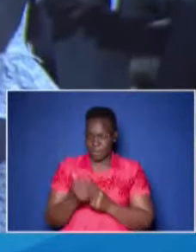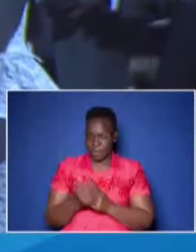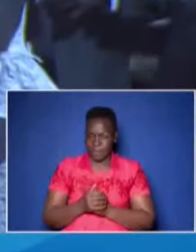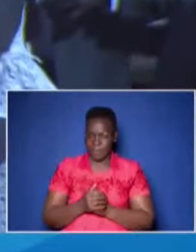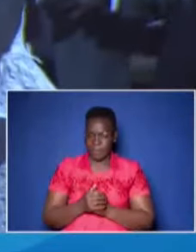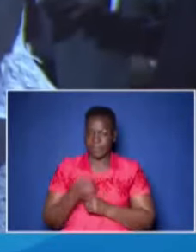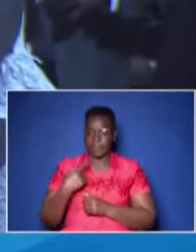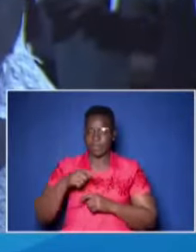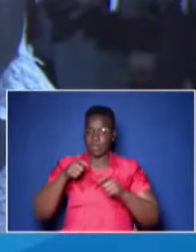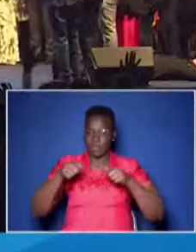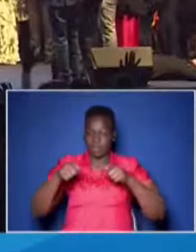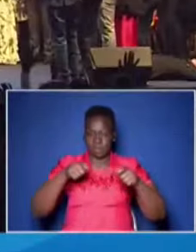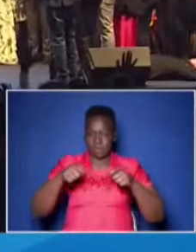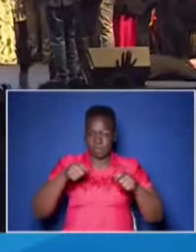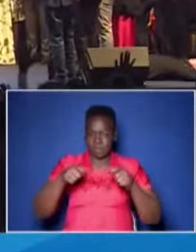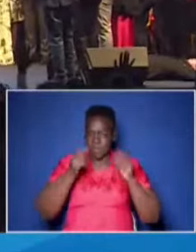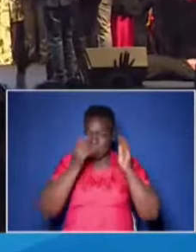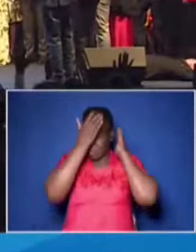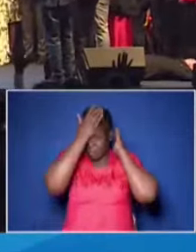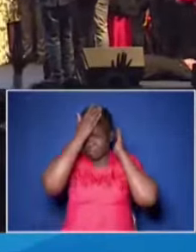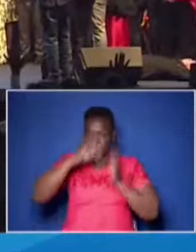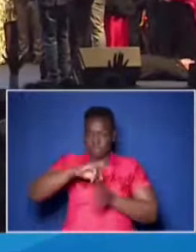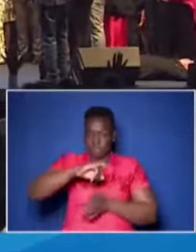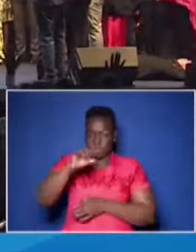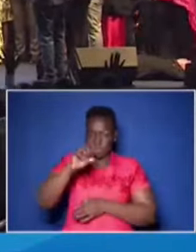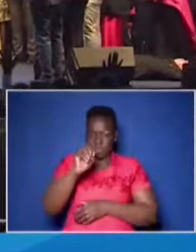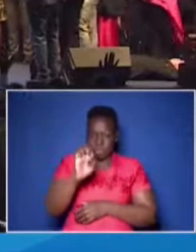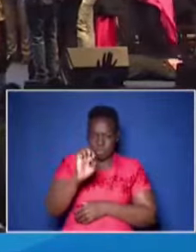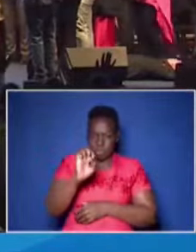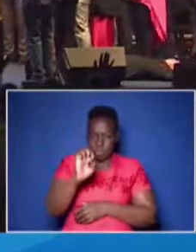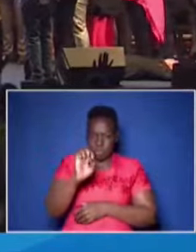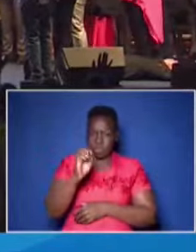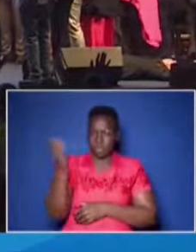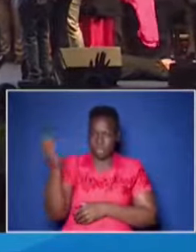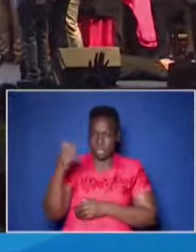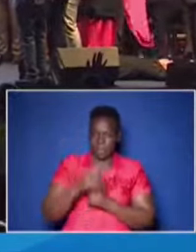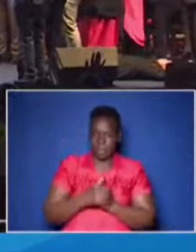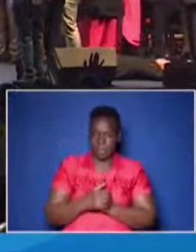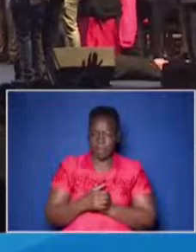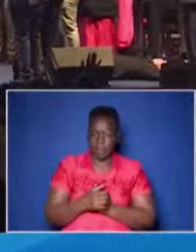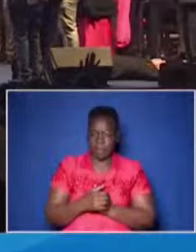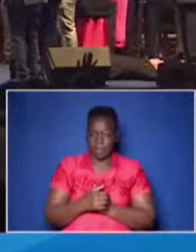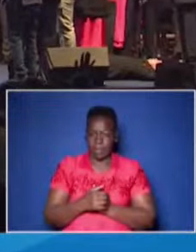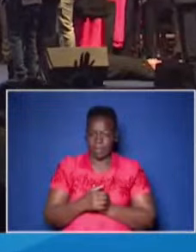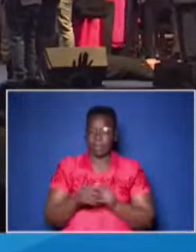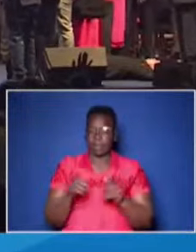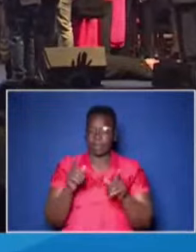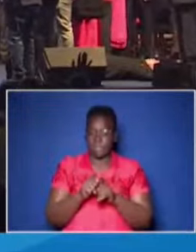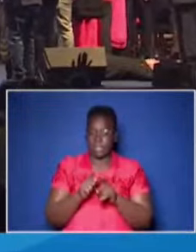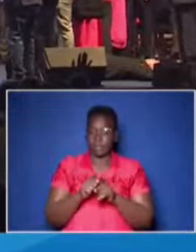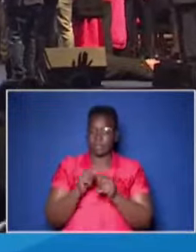will rain see your glory come down